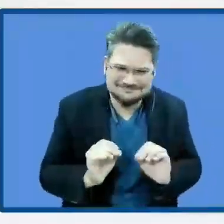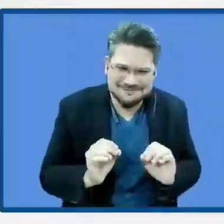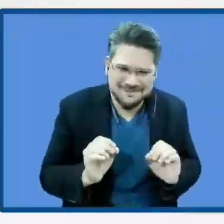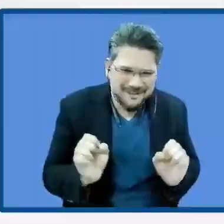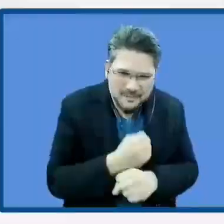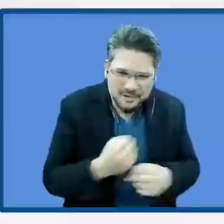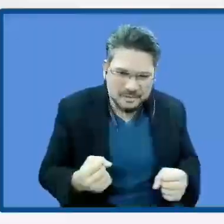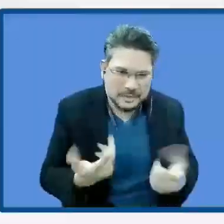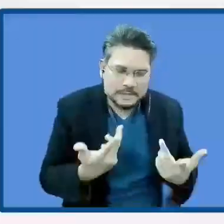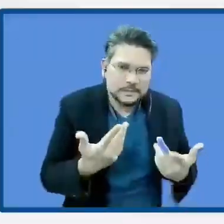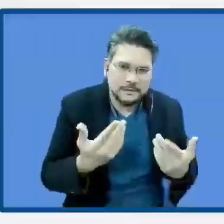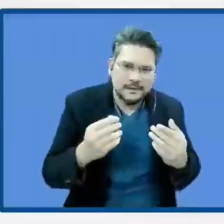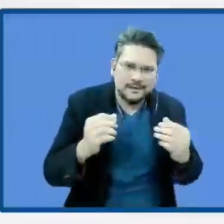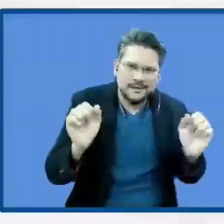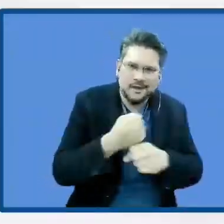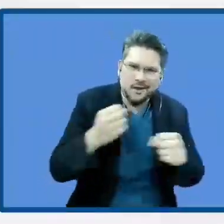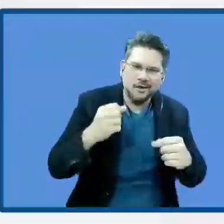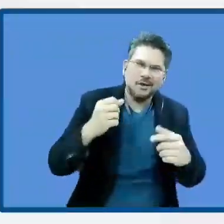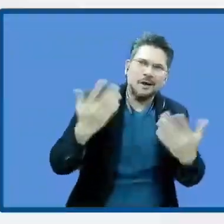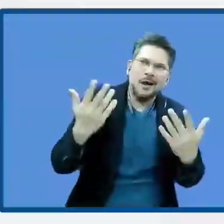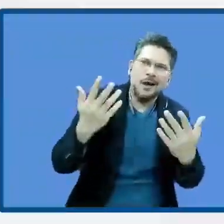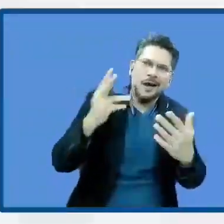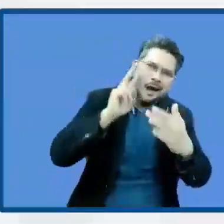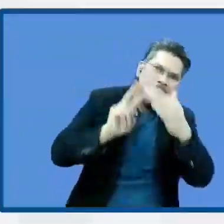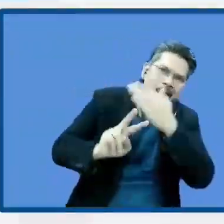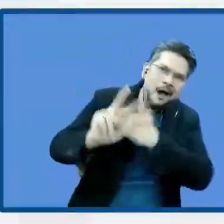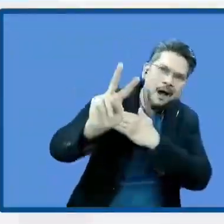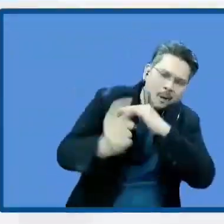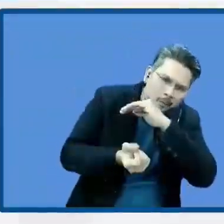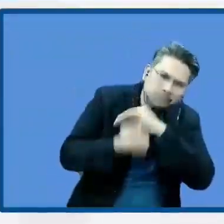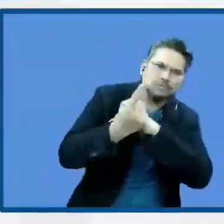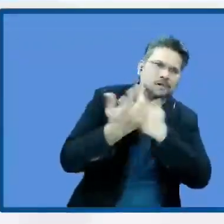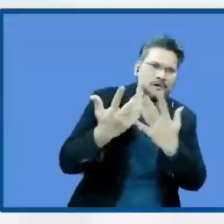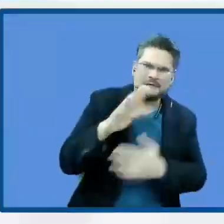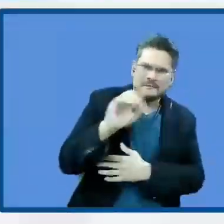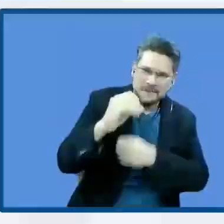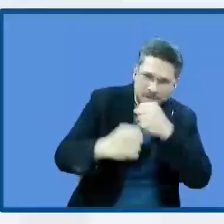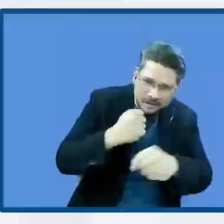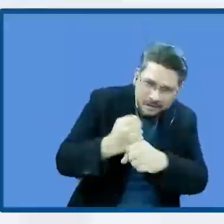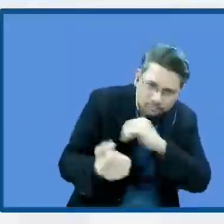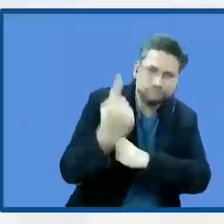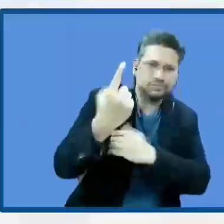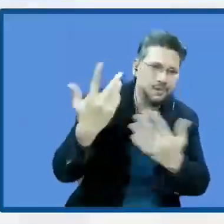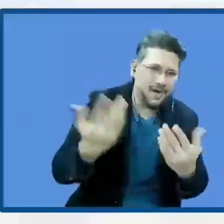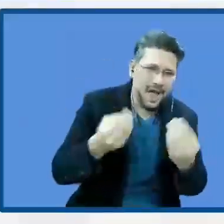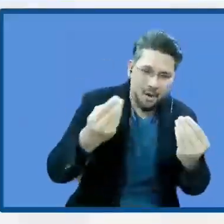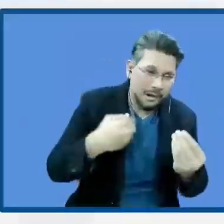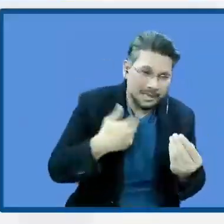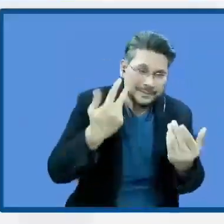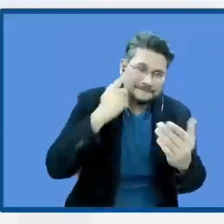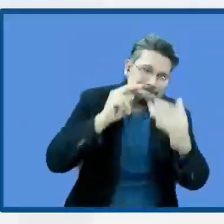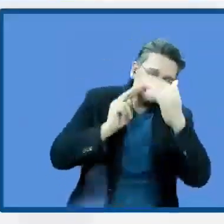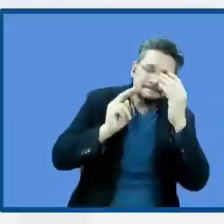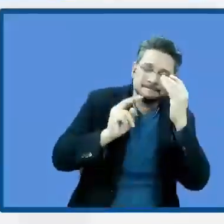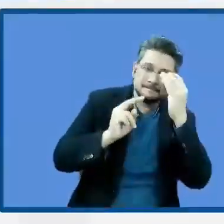isolated event will happen in 50 years when the prospective management